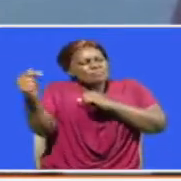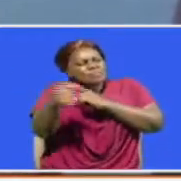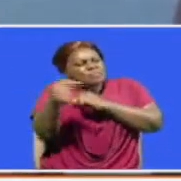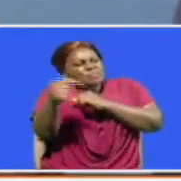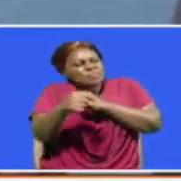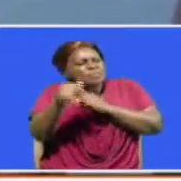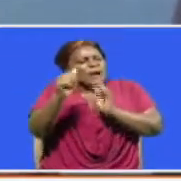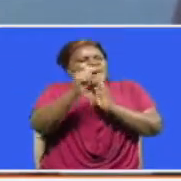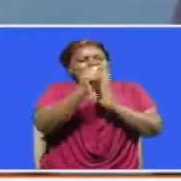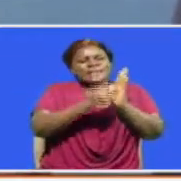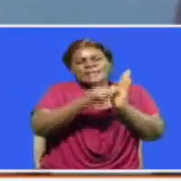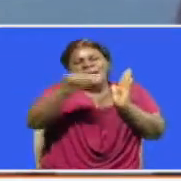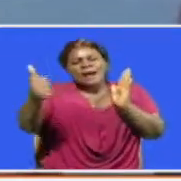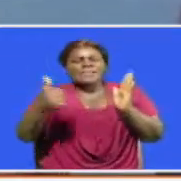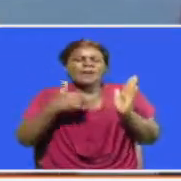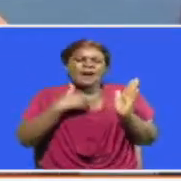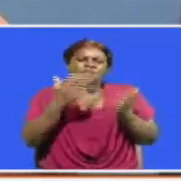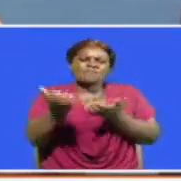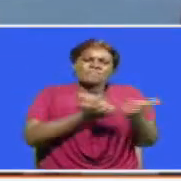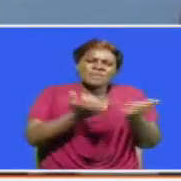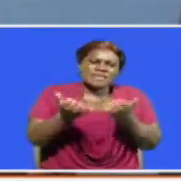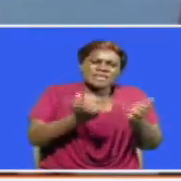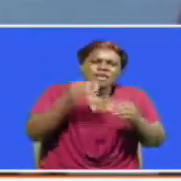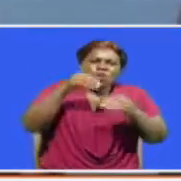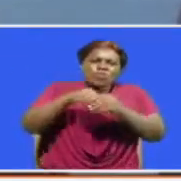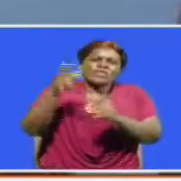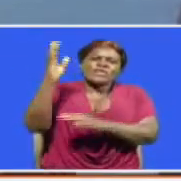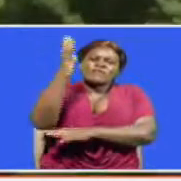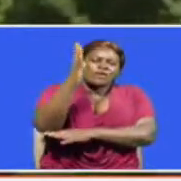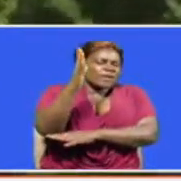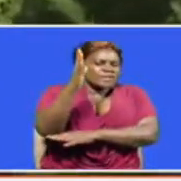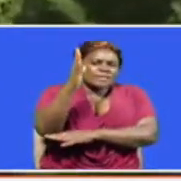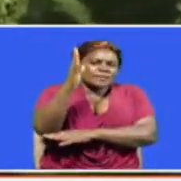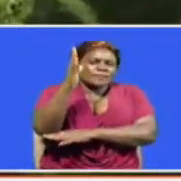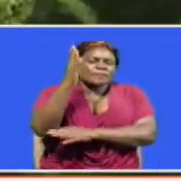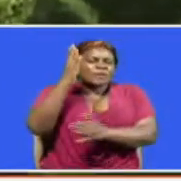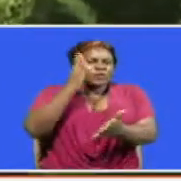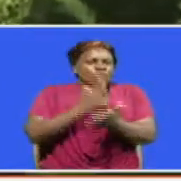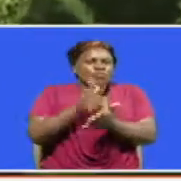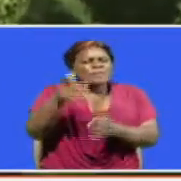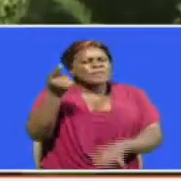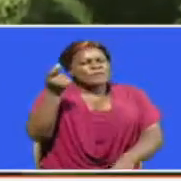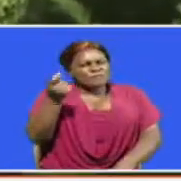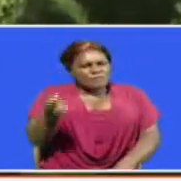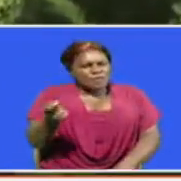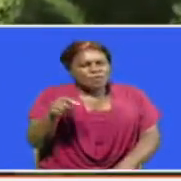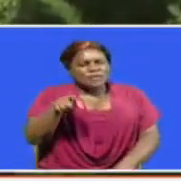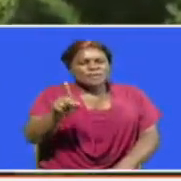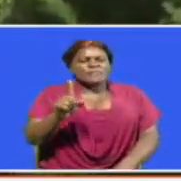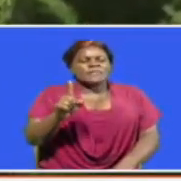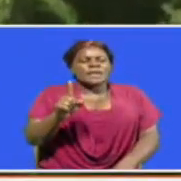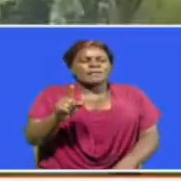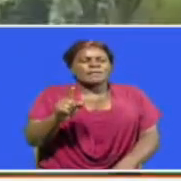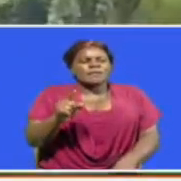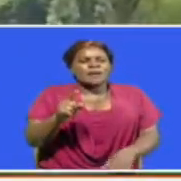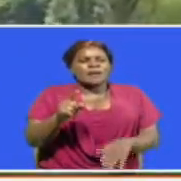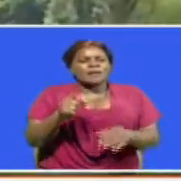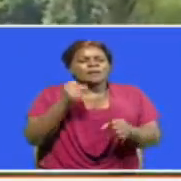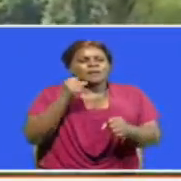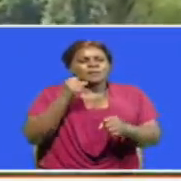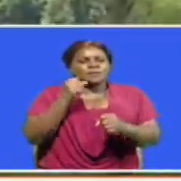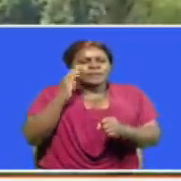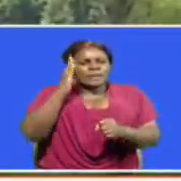wamekuja kufanya kazi ya commercial katika msitu ya asili. Despite their small number, they have taken any affront on them head